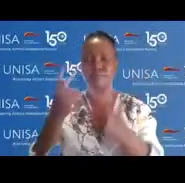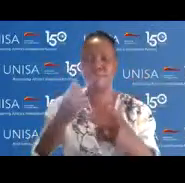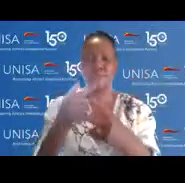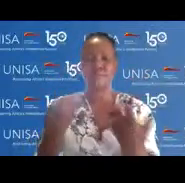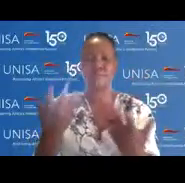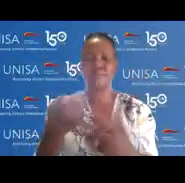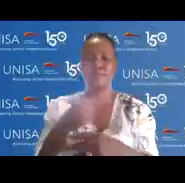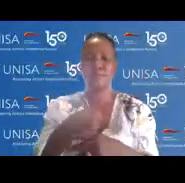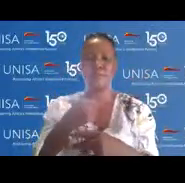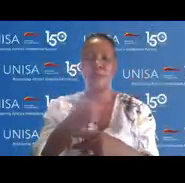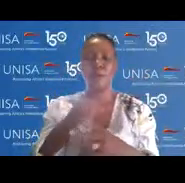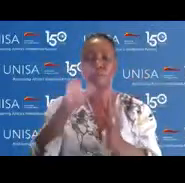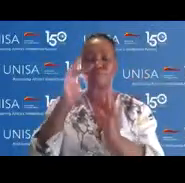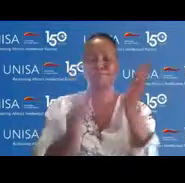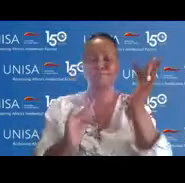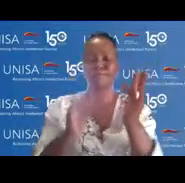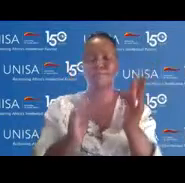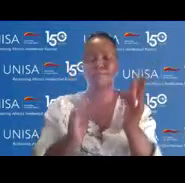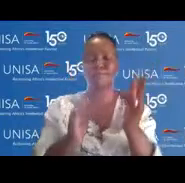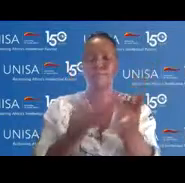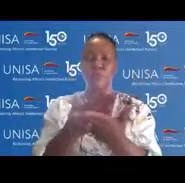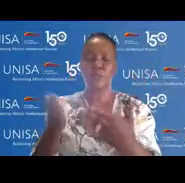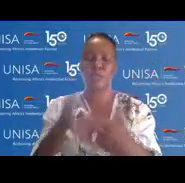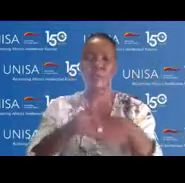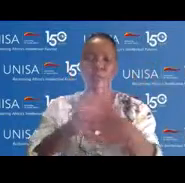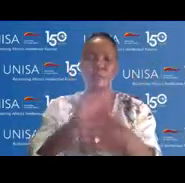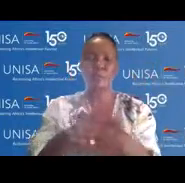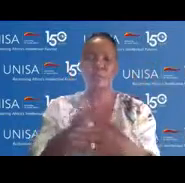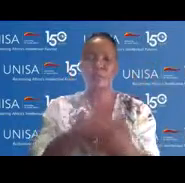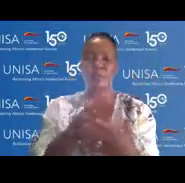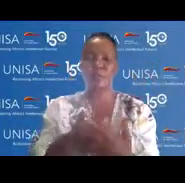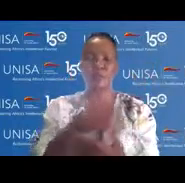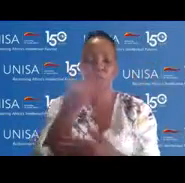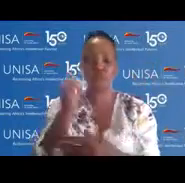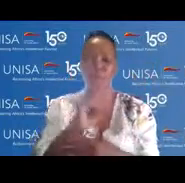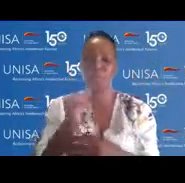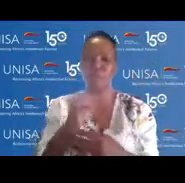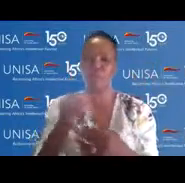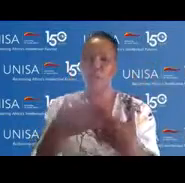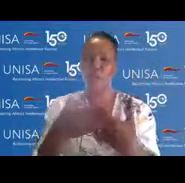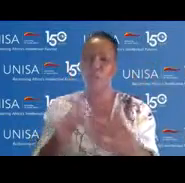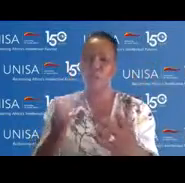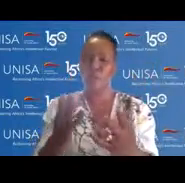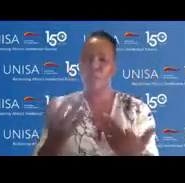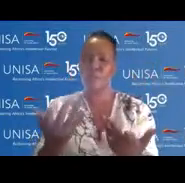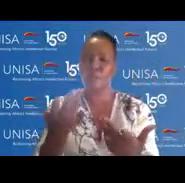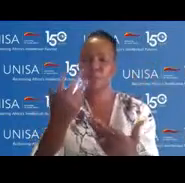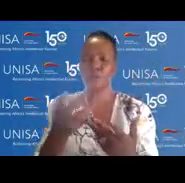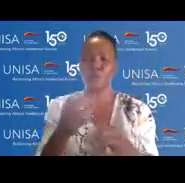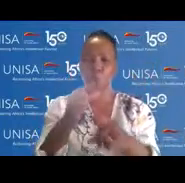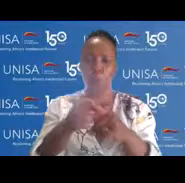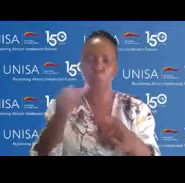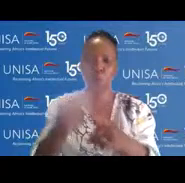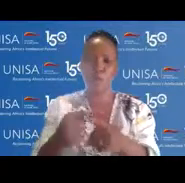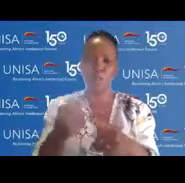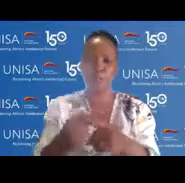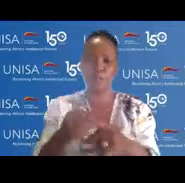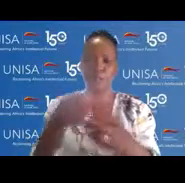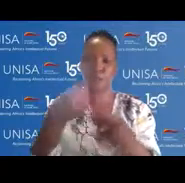reason. Yes, you were opening the Word document to save it as a PDF.